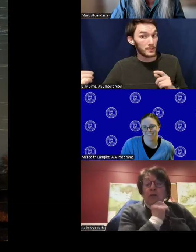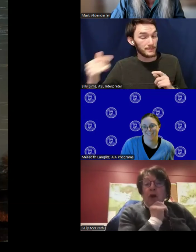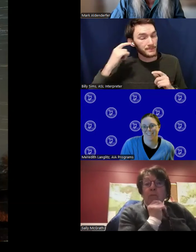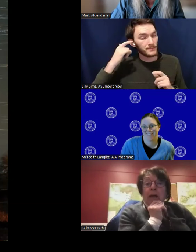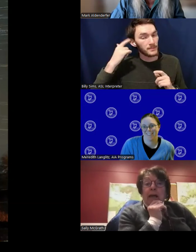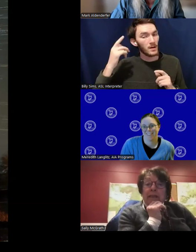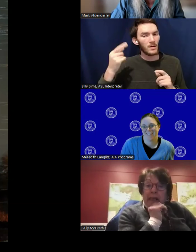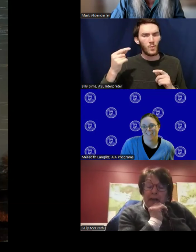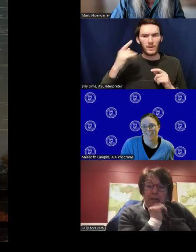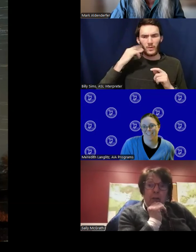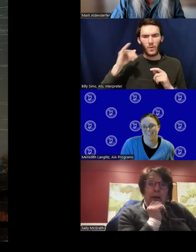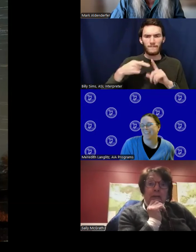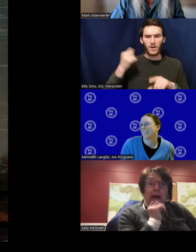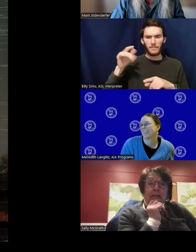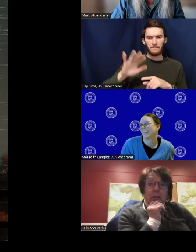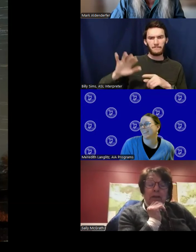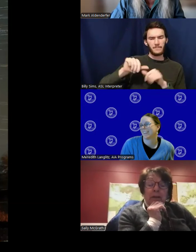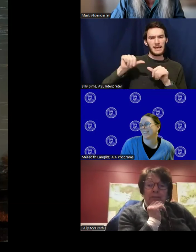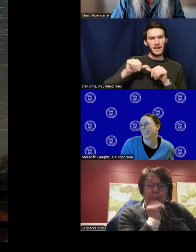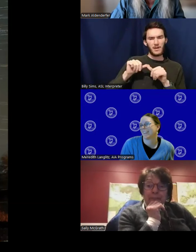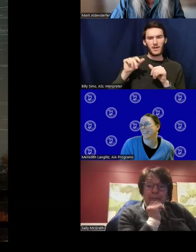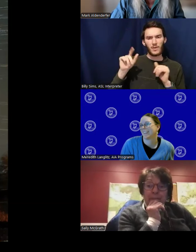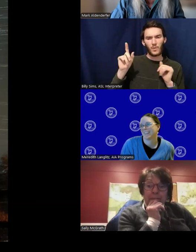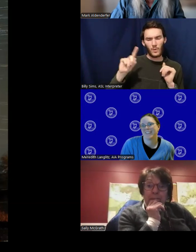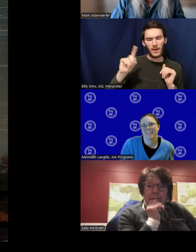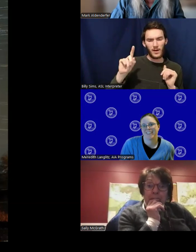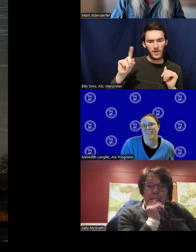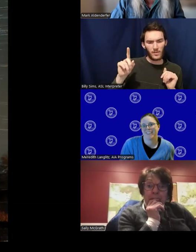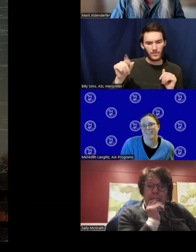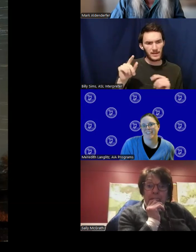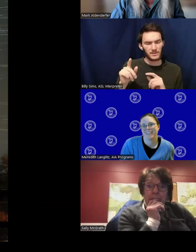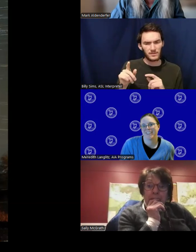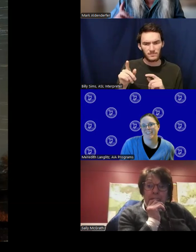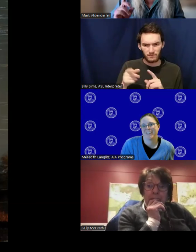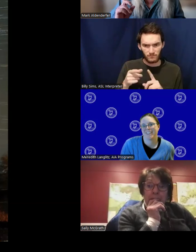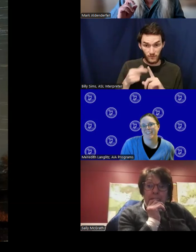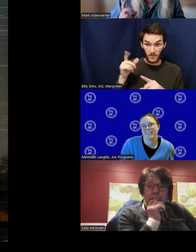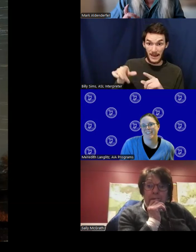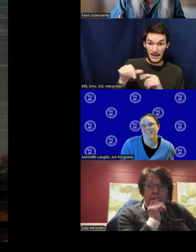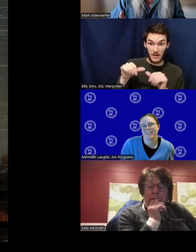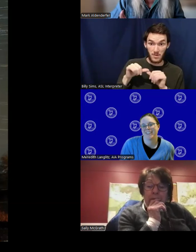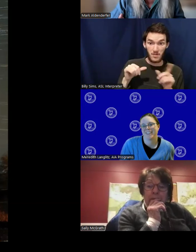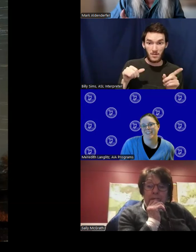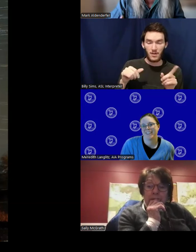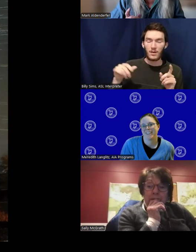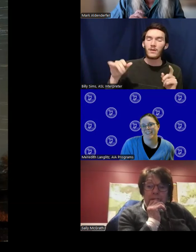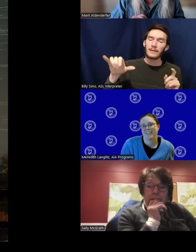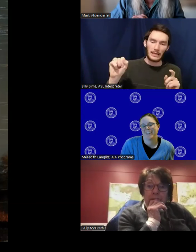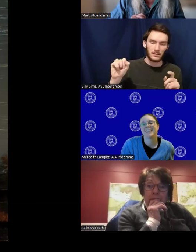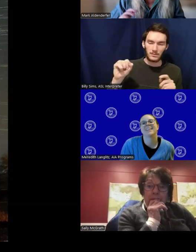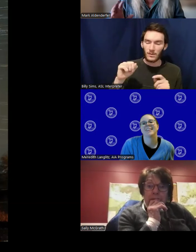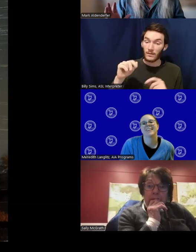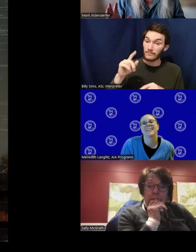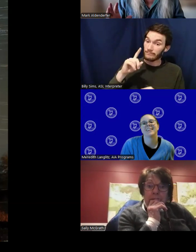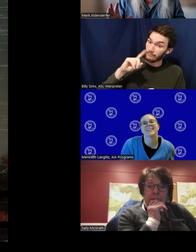gold from the area where the masts were? Yes. Now, we can't demonstrate that with absolute certainty.